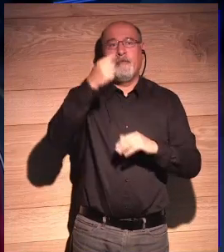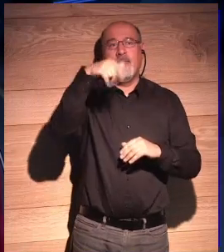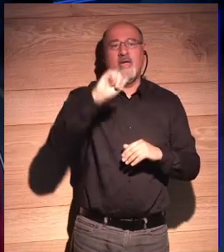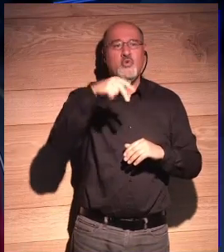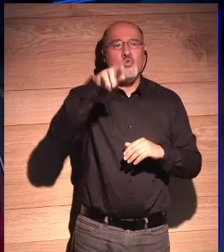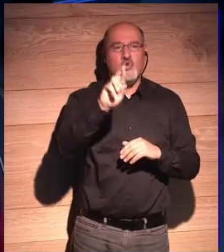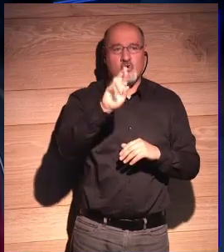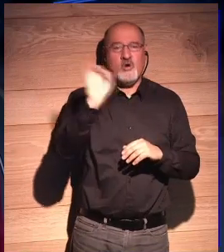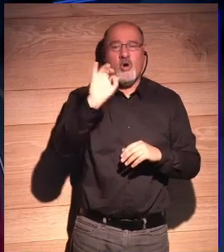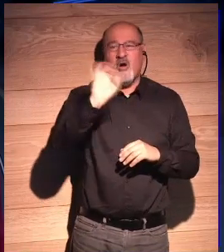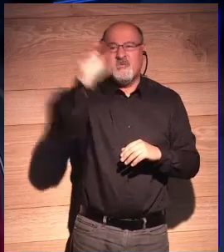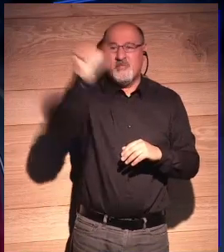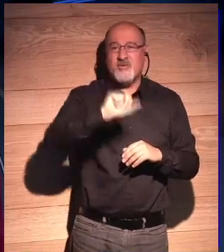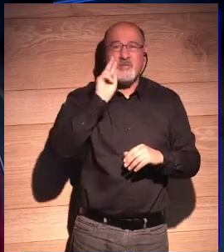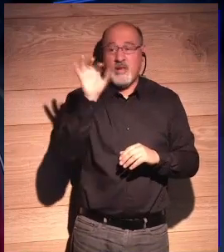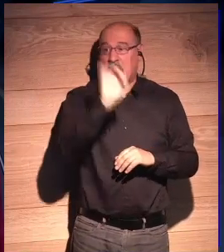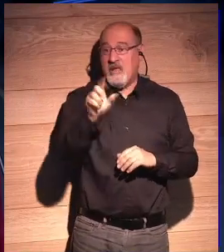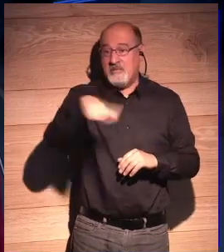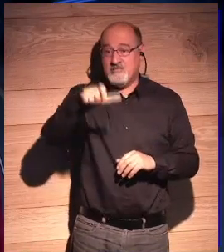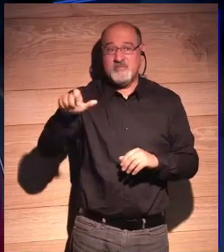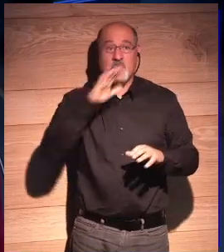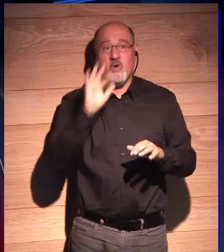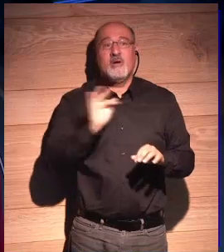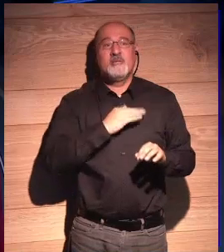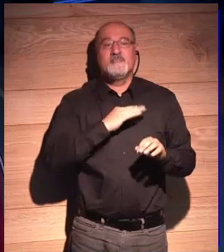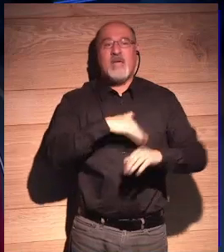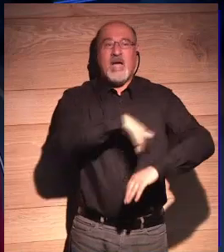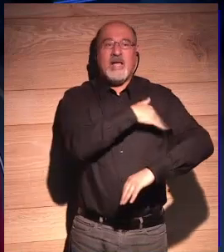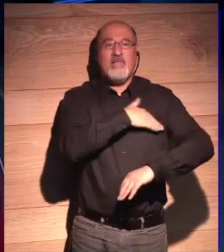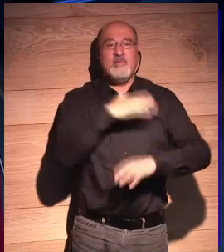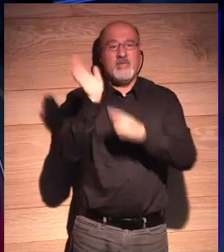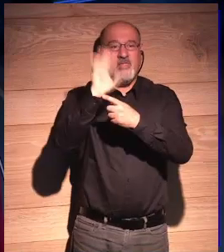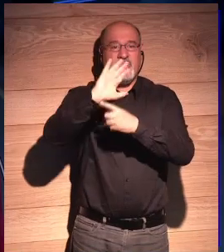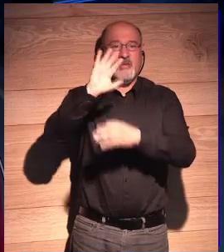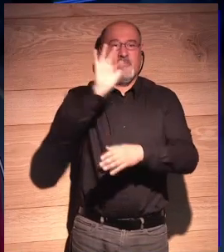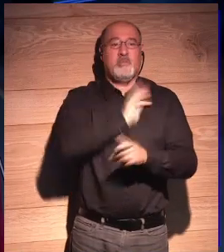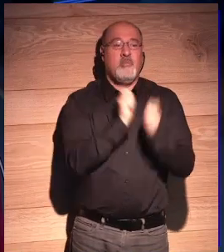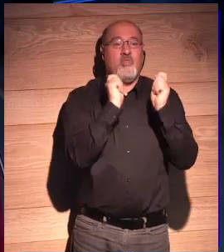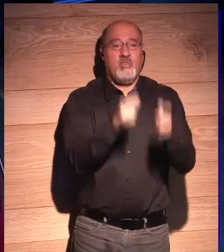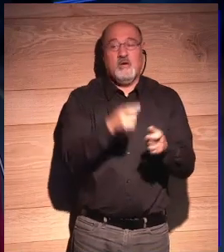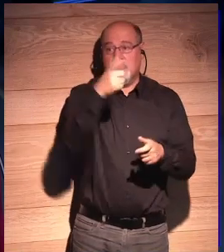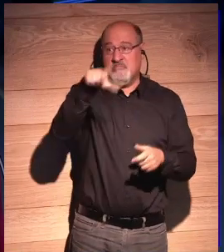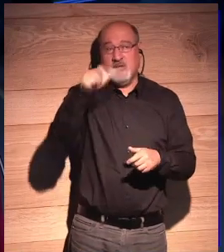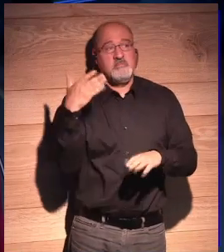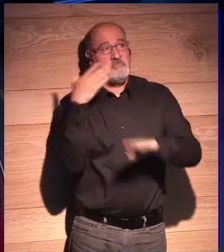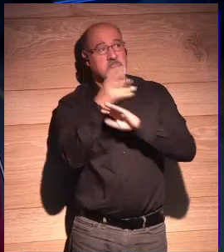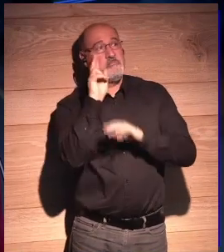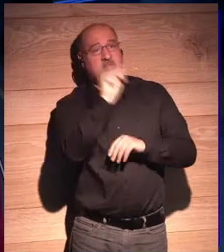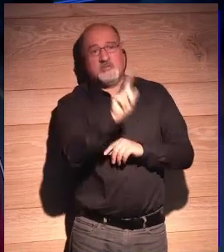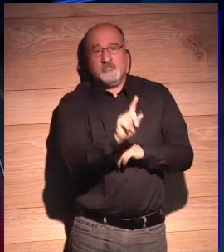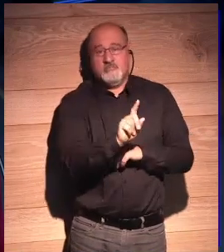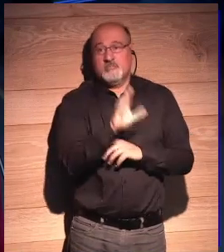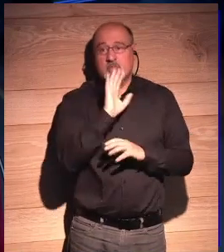those movies, and the movies that nobody ever would have thought of in the day that were probably ignored at the box office and thought of